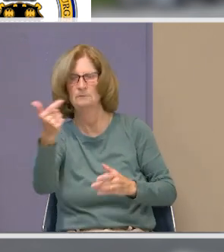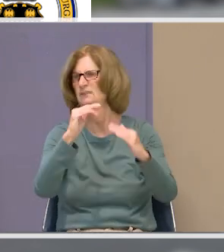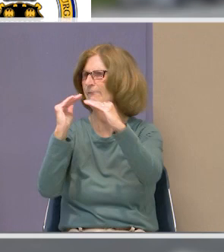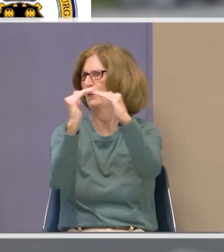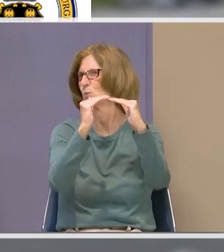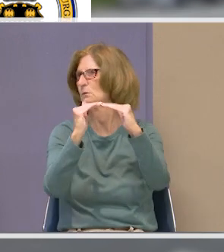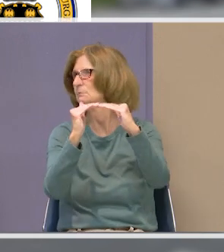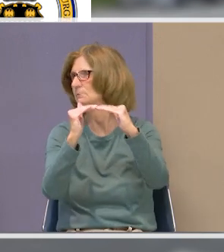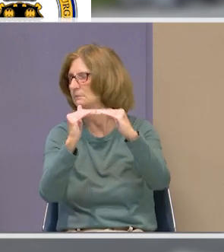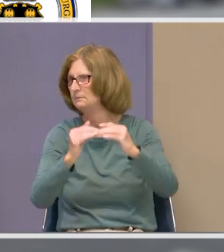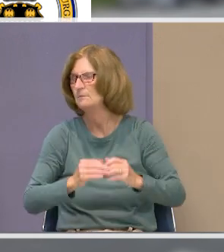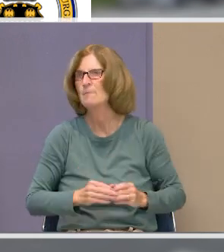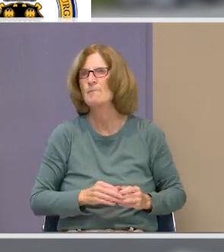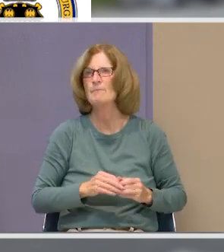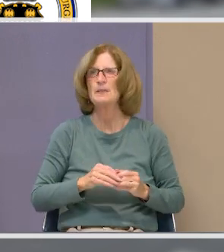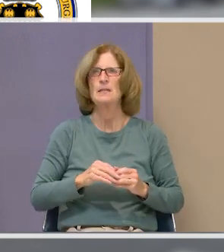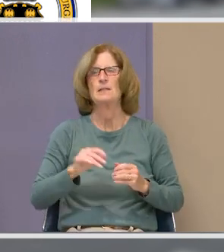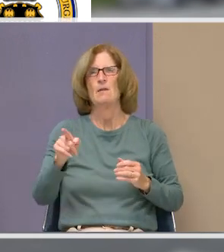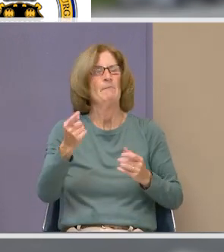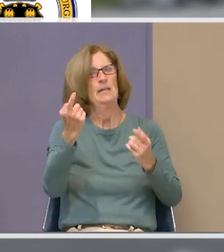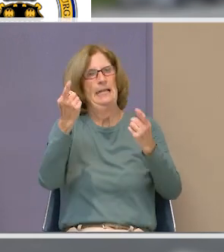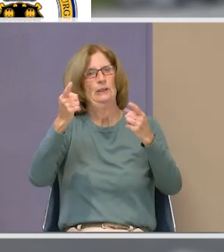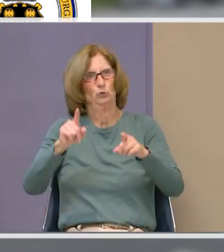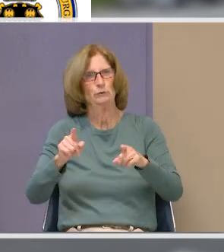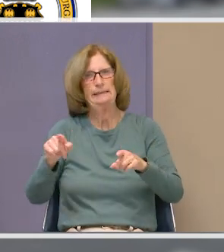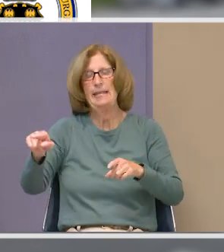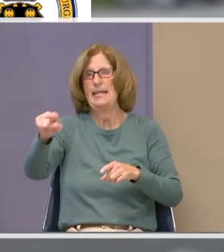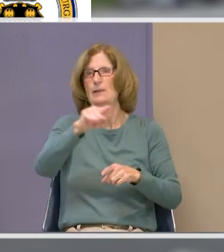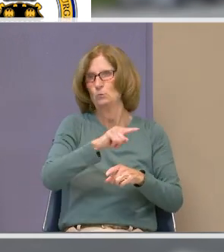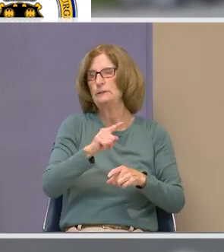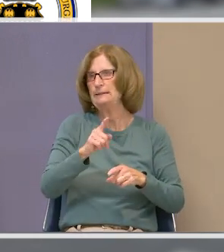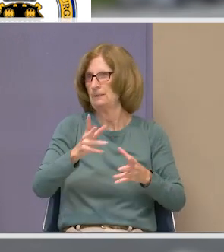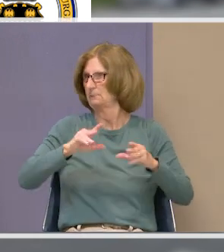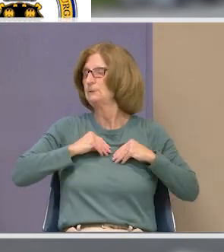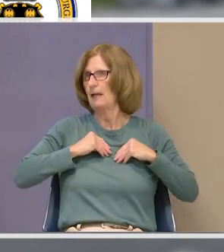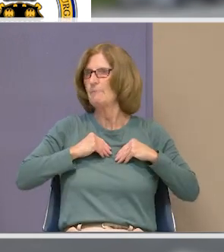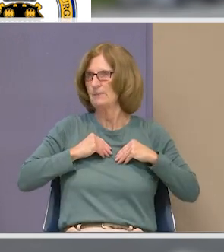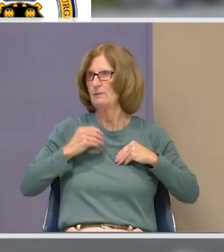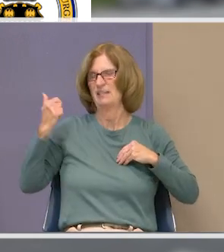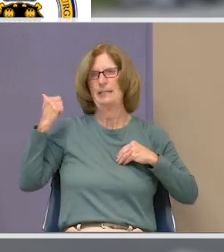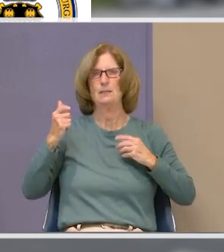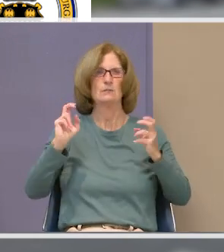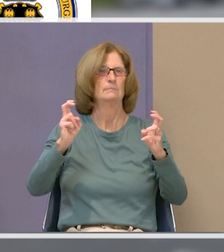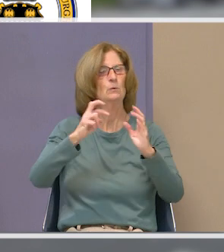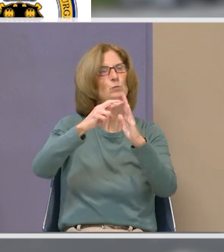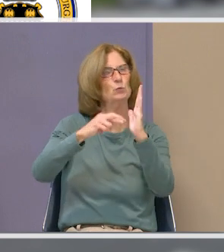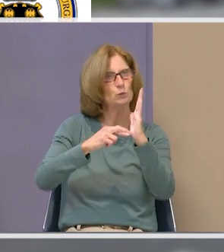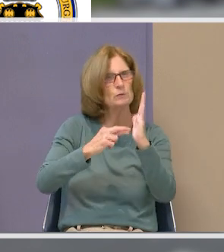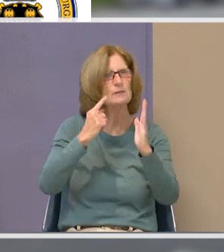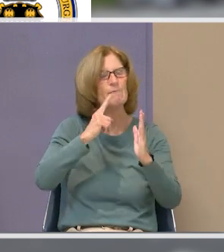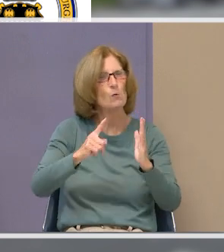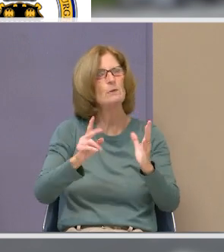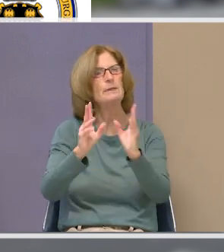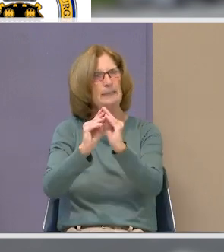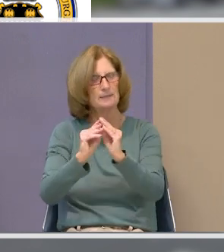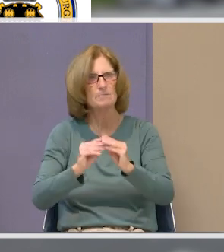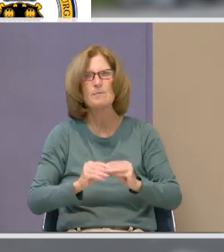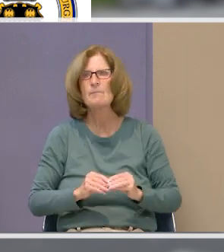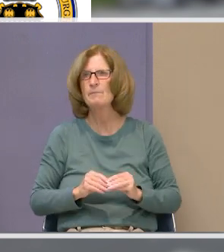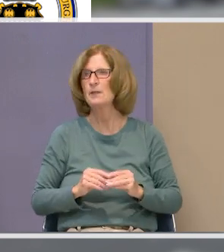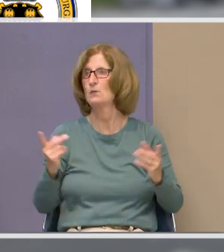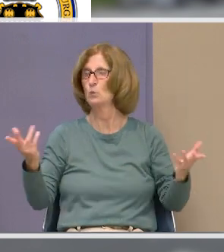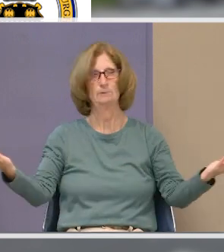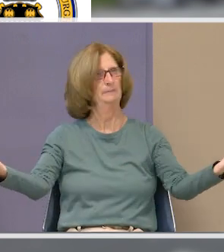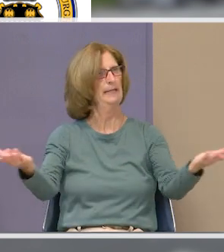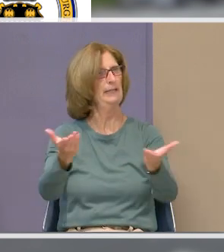then just agreeing to a shared ownership of these norms, pretty standard operating procedure for a meeting. Y'all have joined us in this